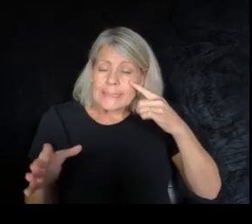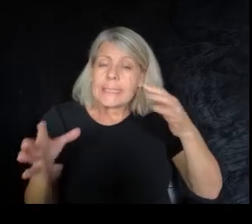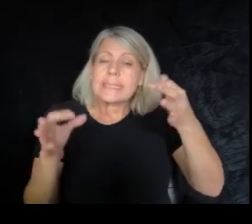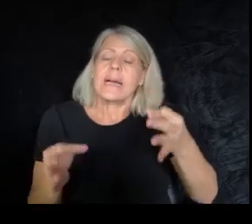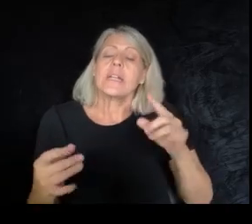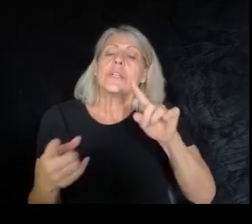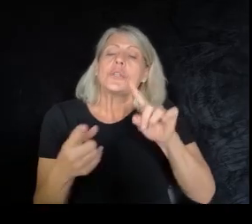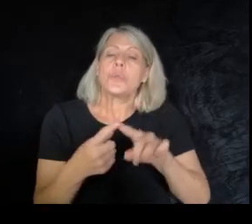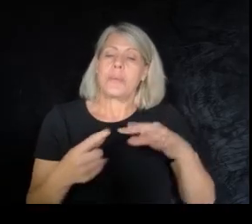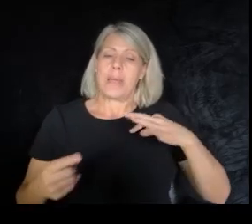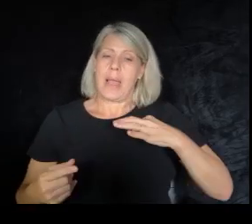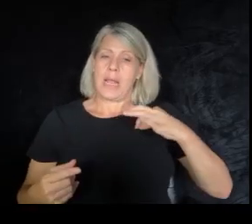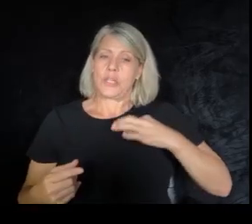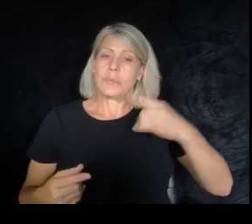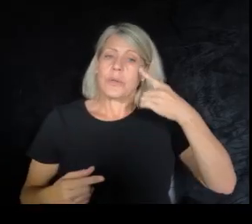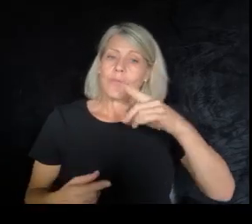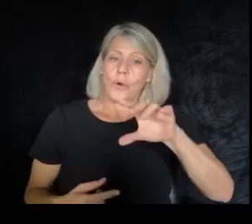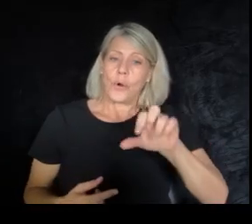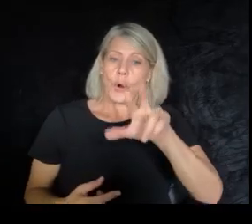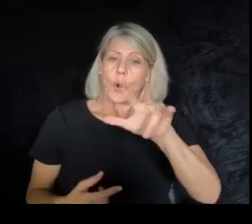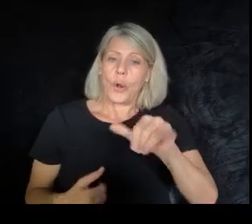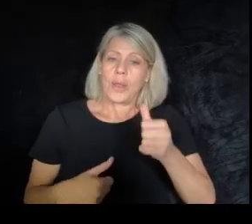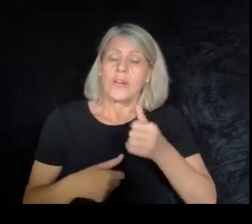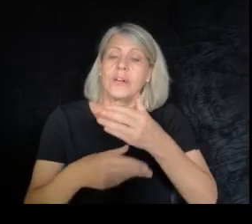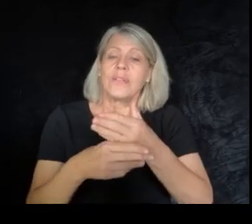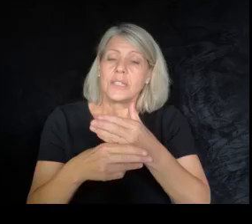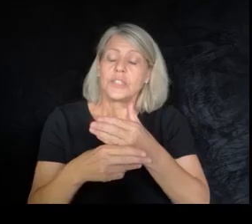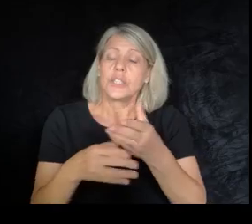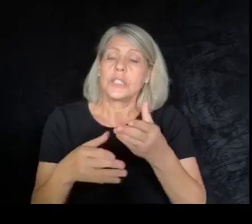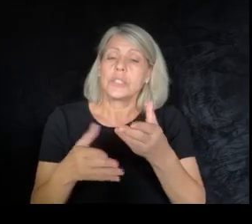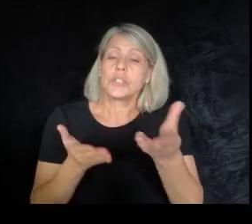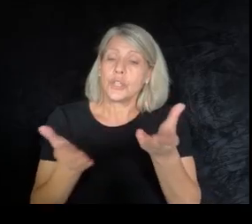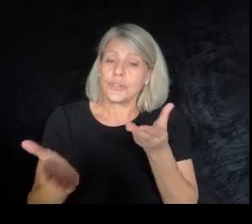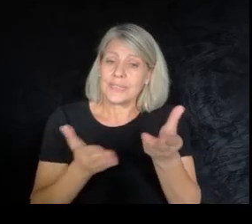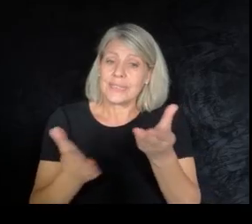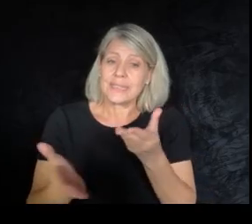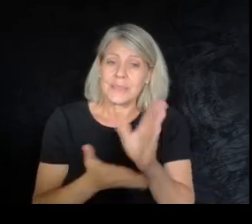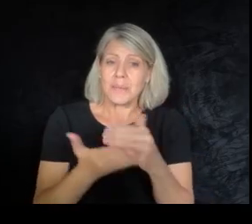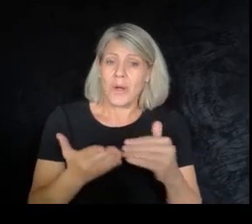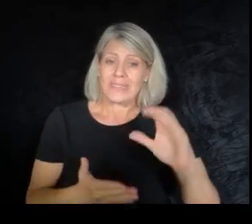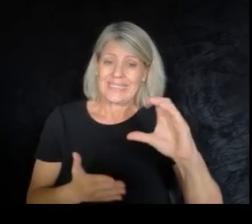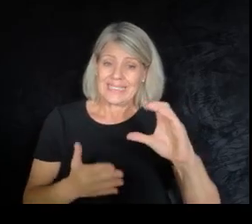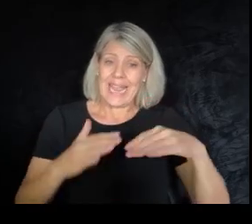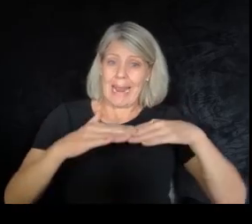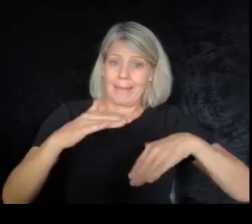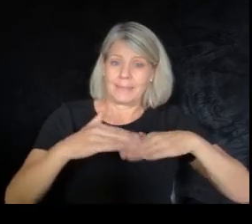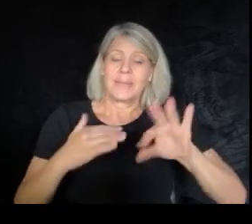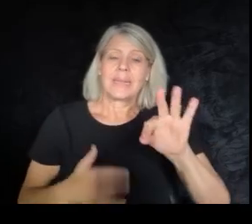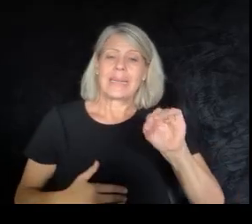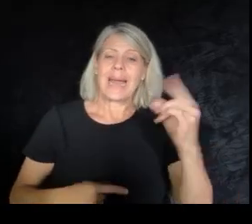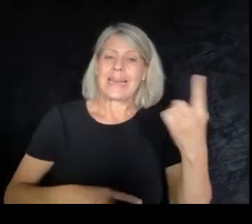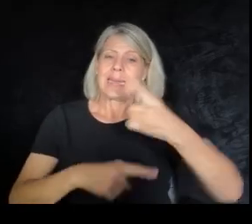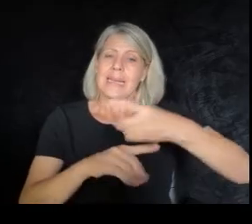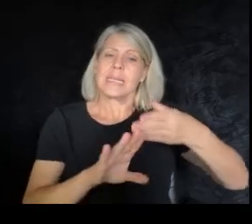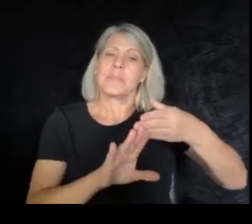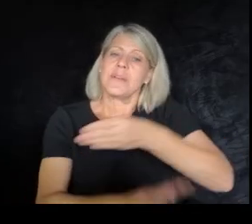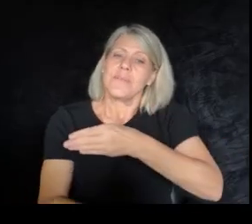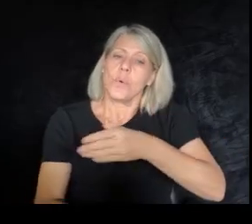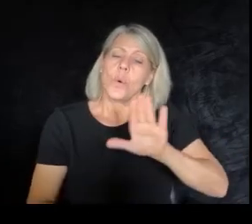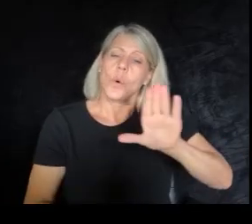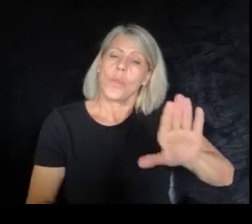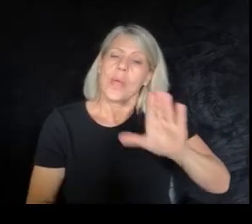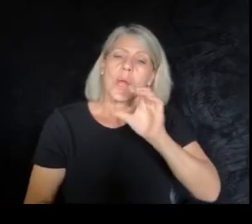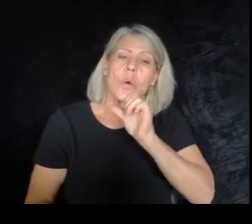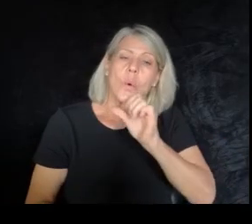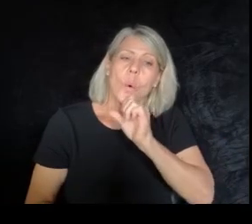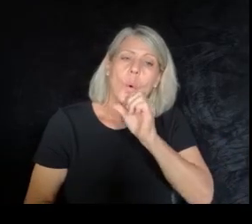early intervention services under Part C less than 90 days before their third birthday.